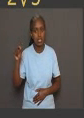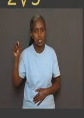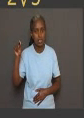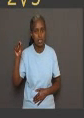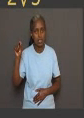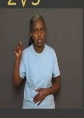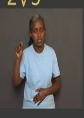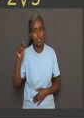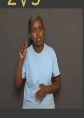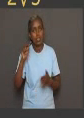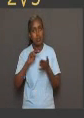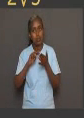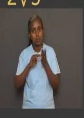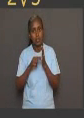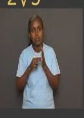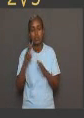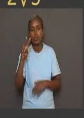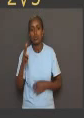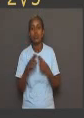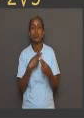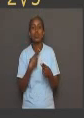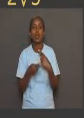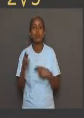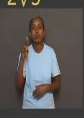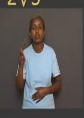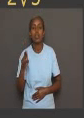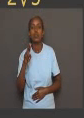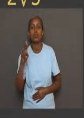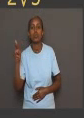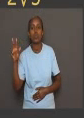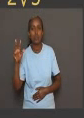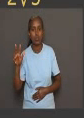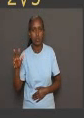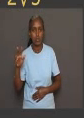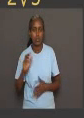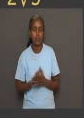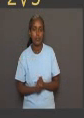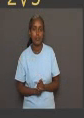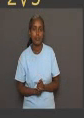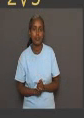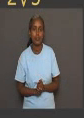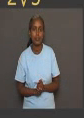degrees, which is 2 times the square root of 3.